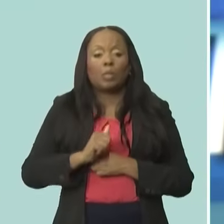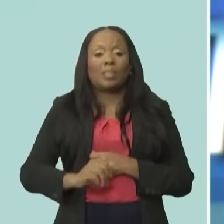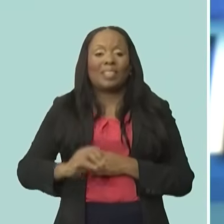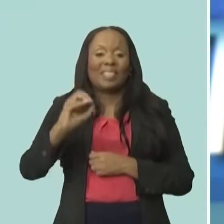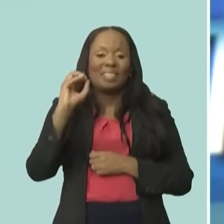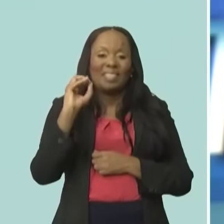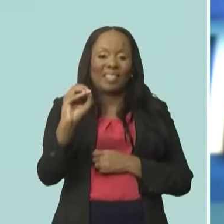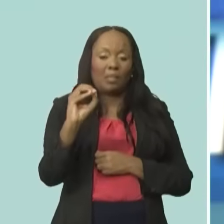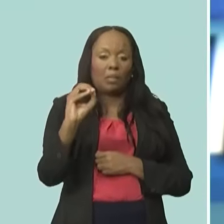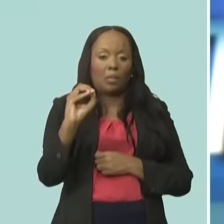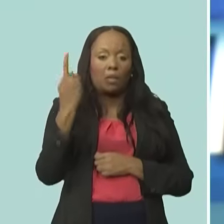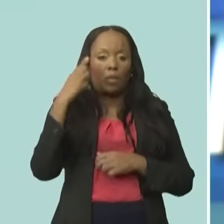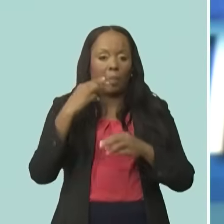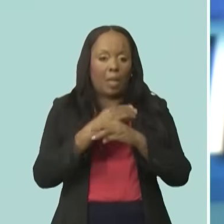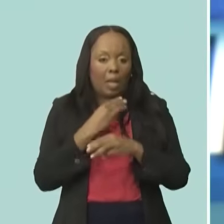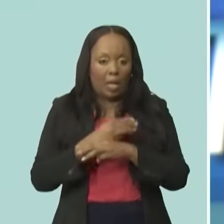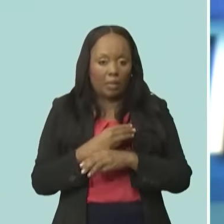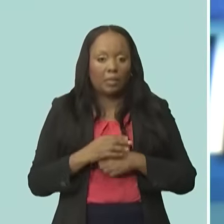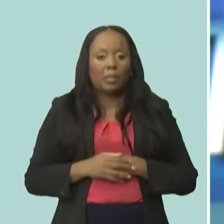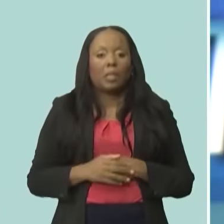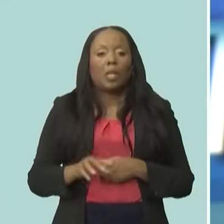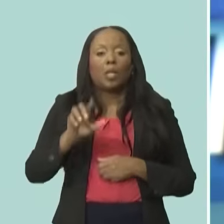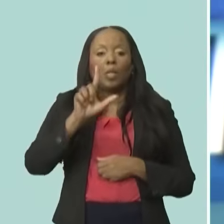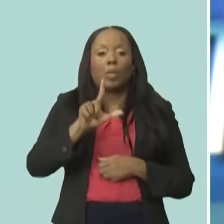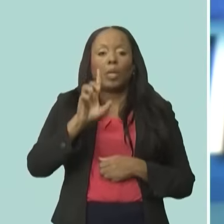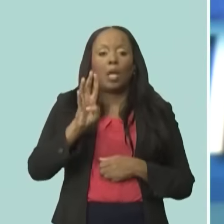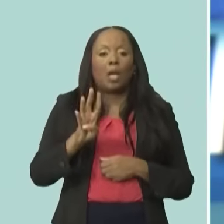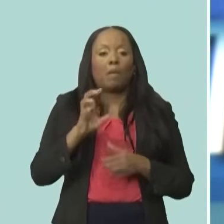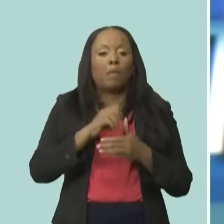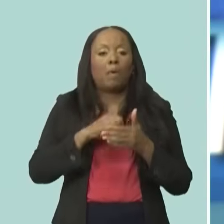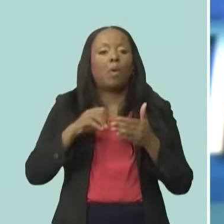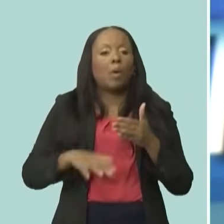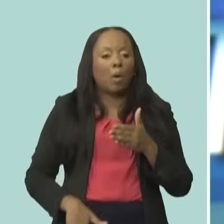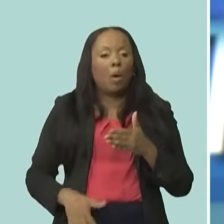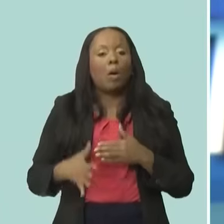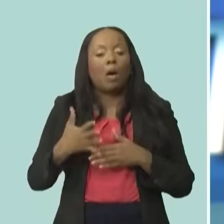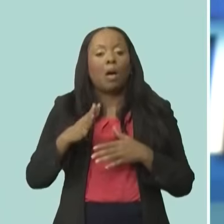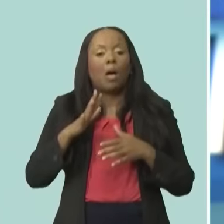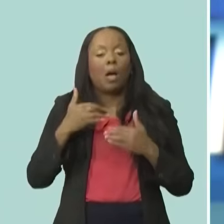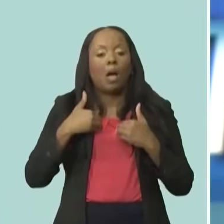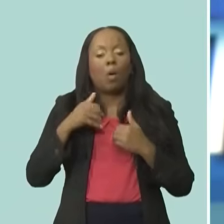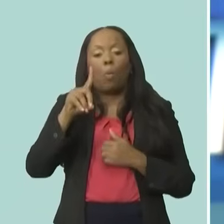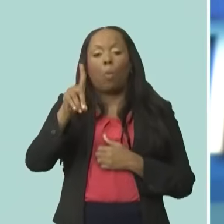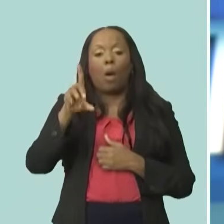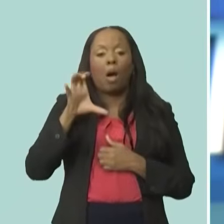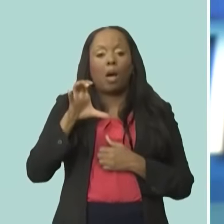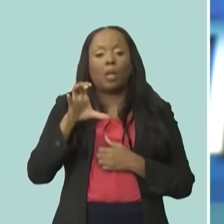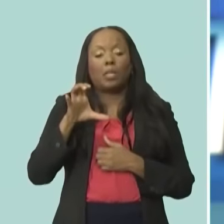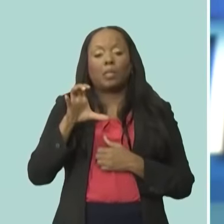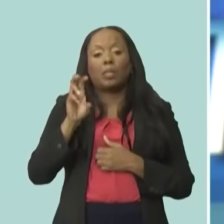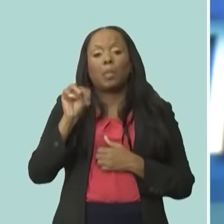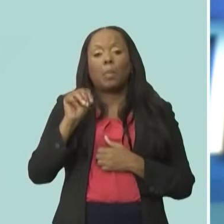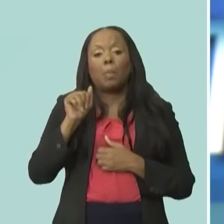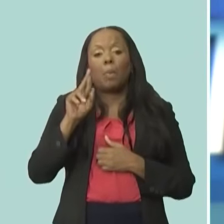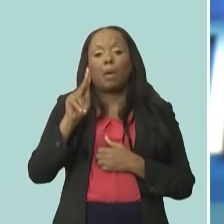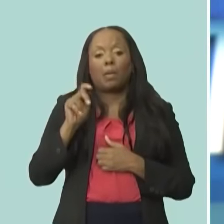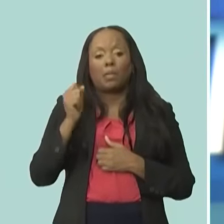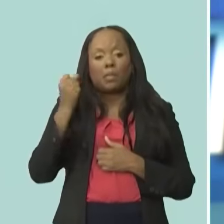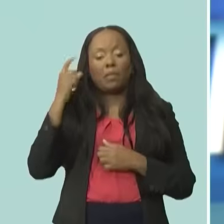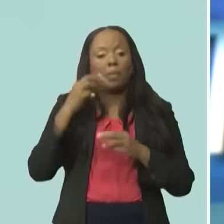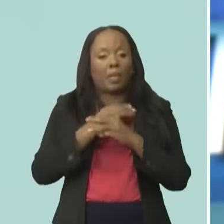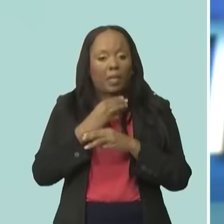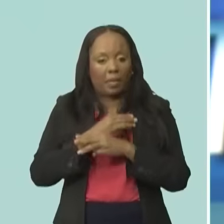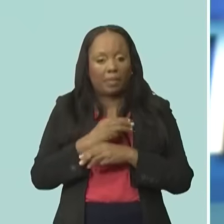in mathematics, whereas 24 students, including 13 females and 11 males, scored 100.